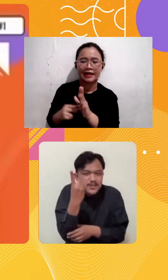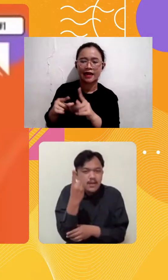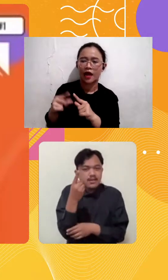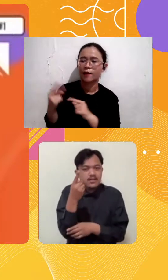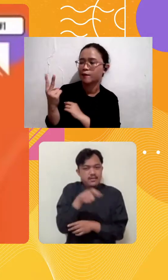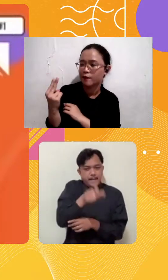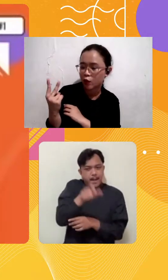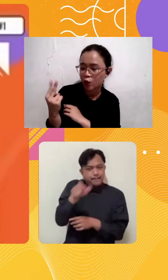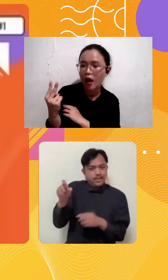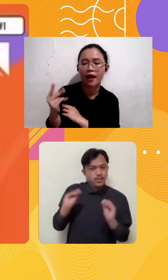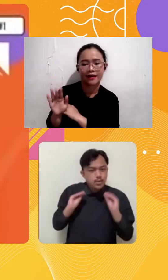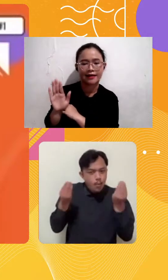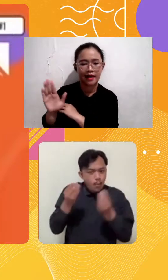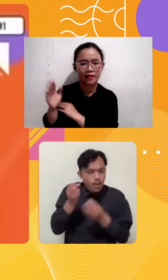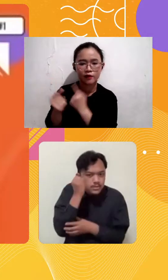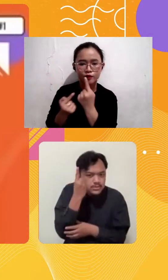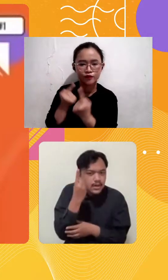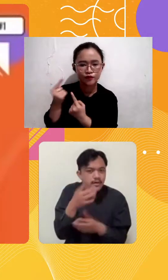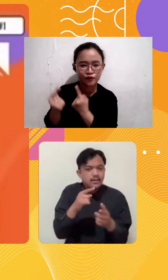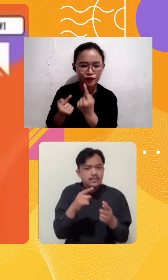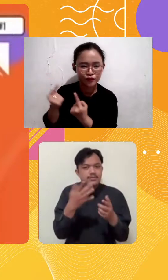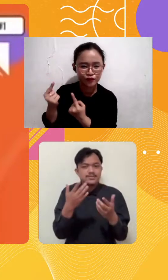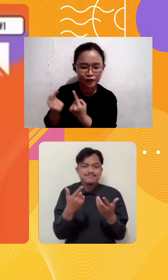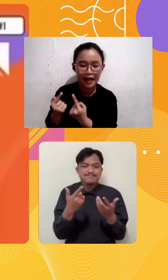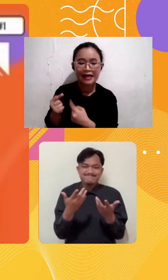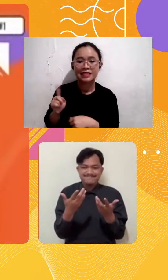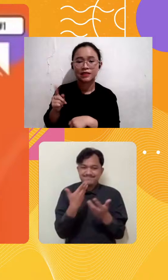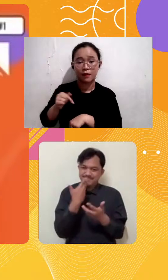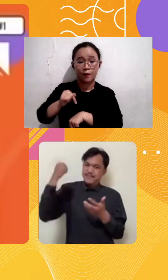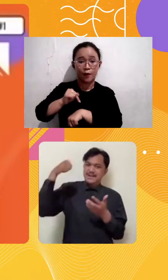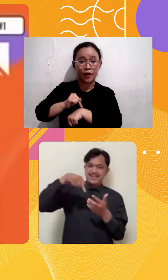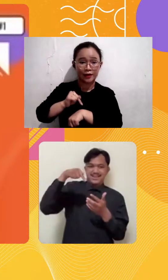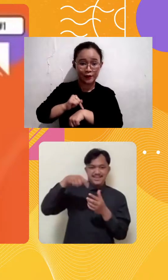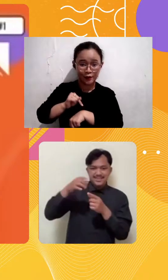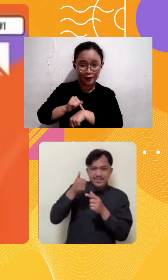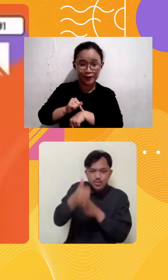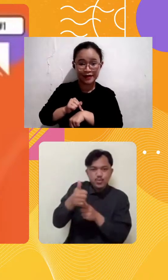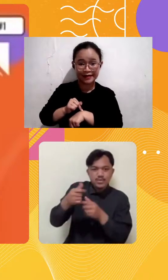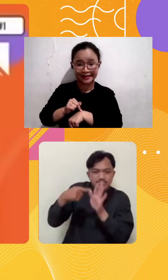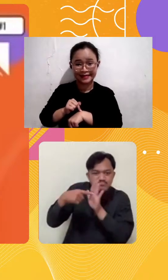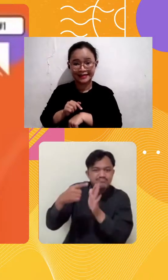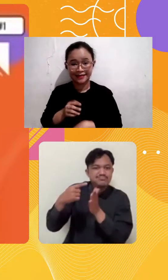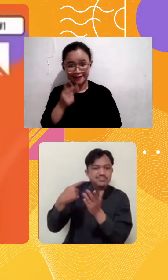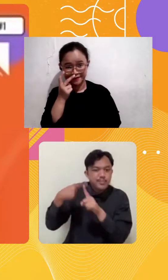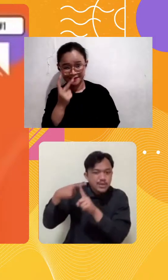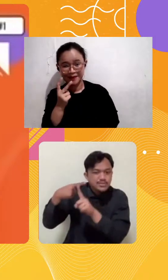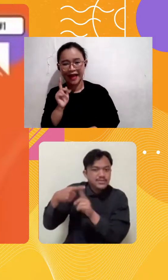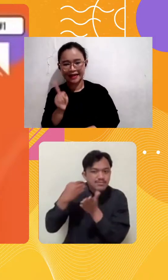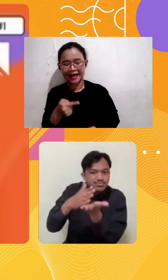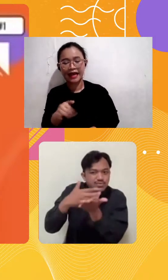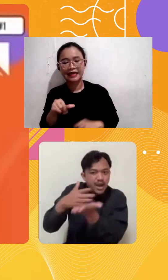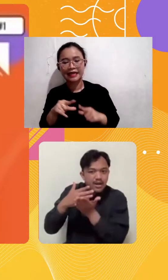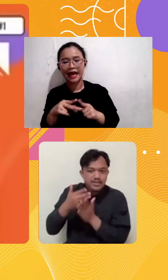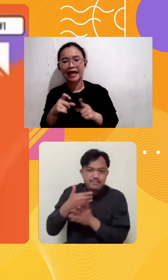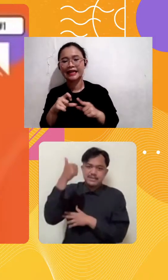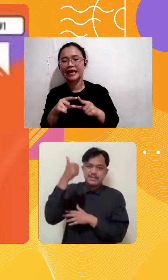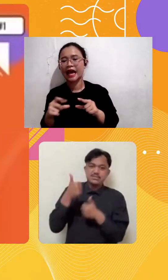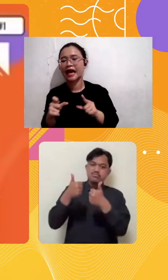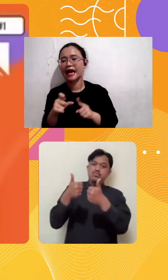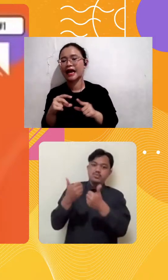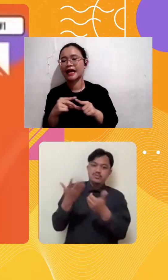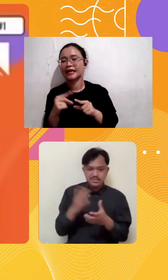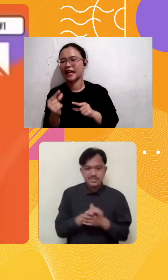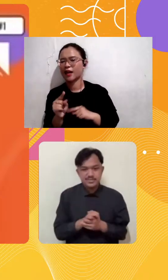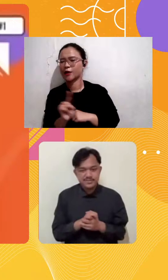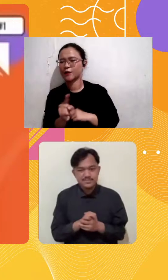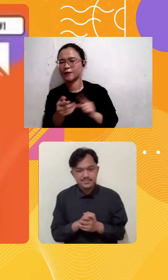that you have a few minutes left, I will raise my hand, Yadanar, and please to talk in